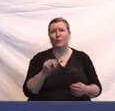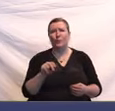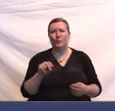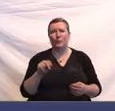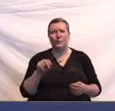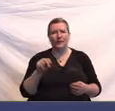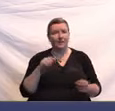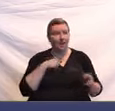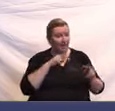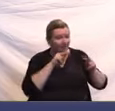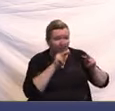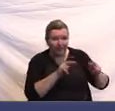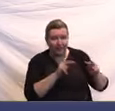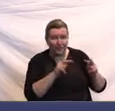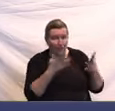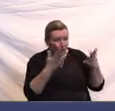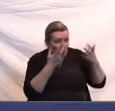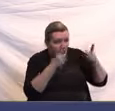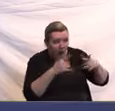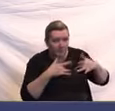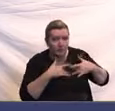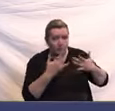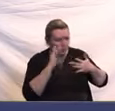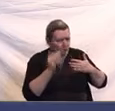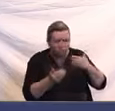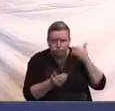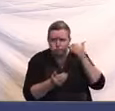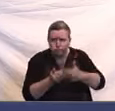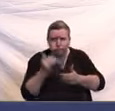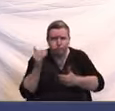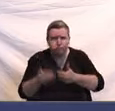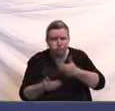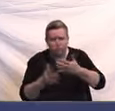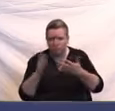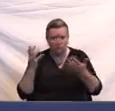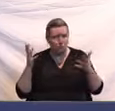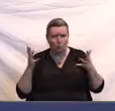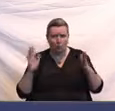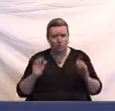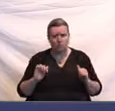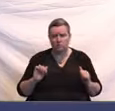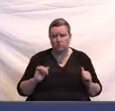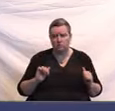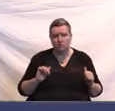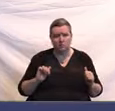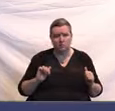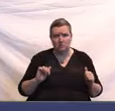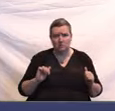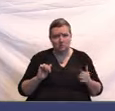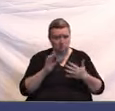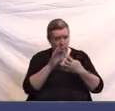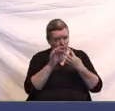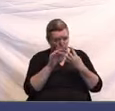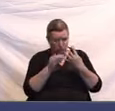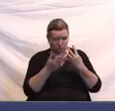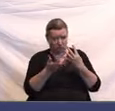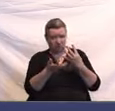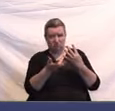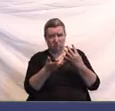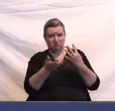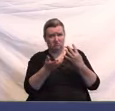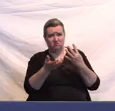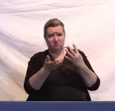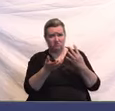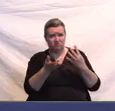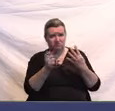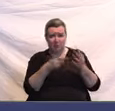straight, and we are, but that is not inconsistent with saying we're leaving all options on the table. At this moment, I don't see any